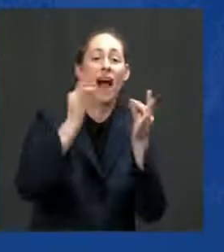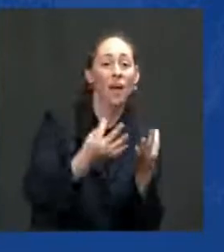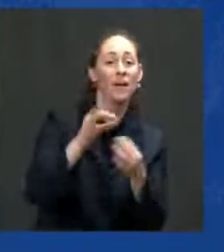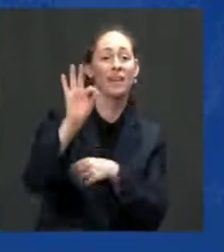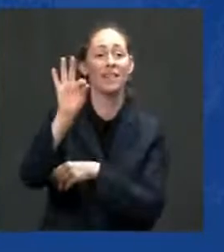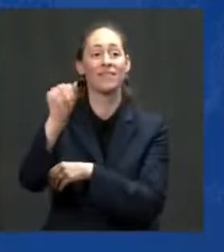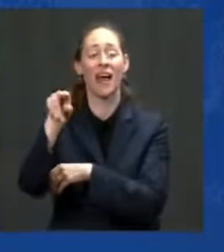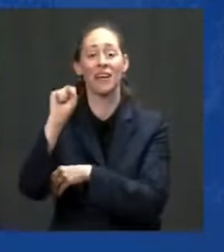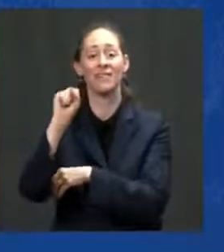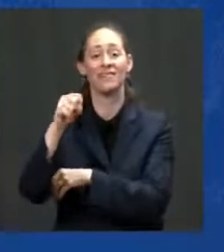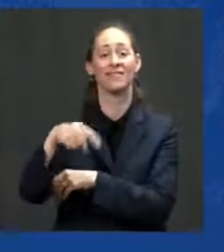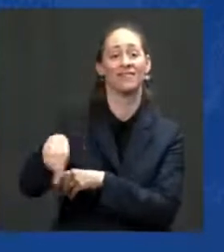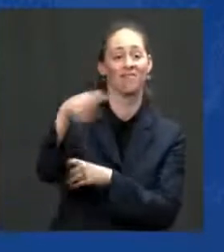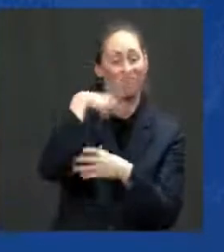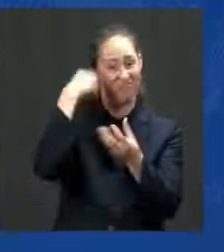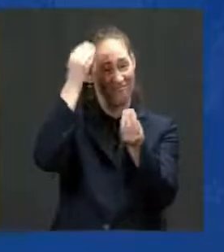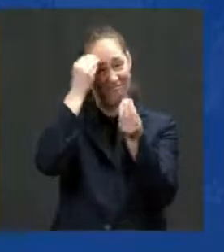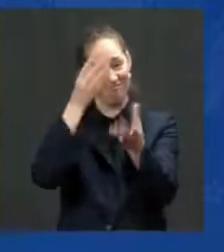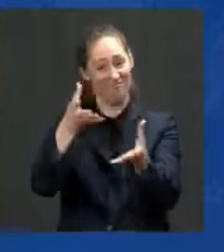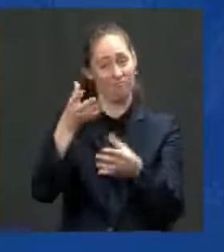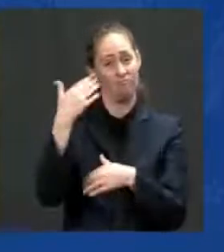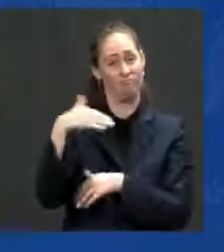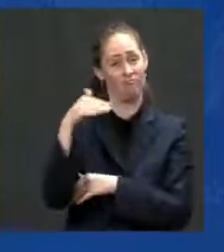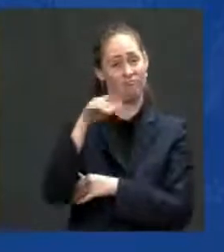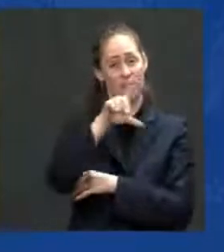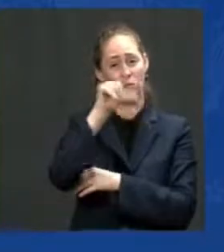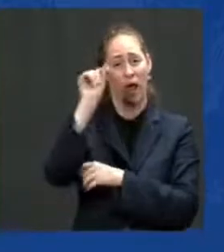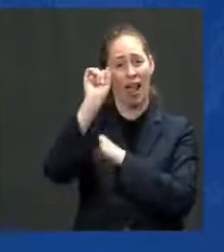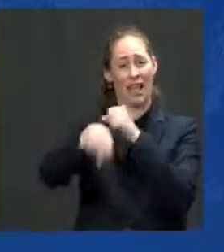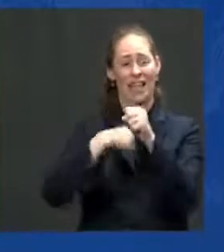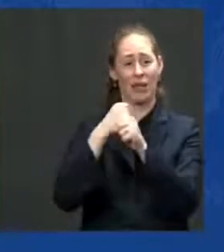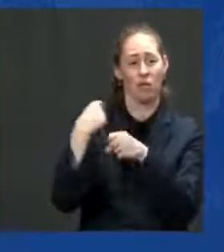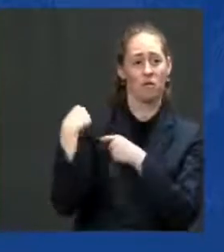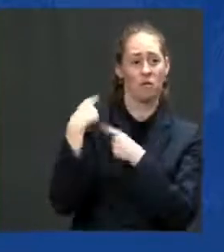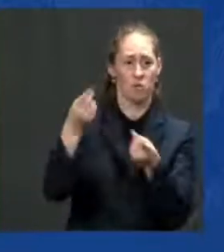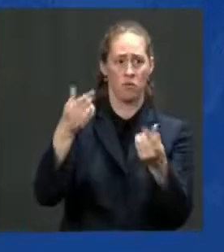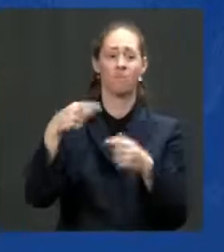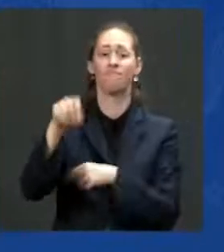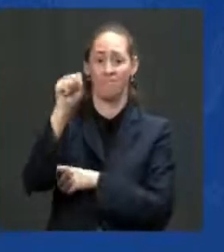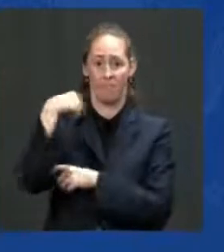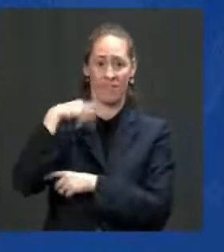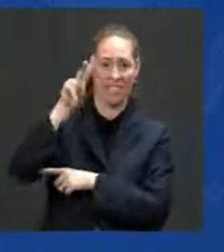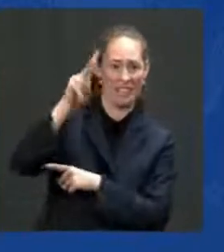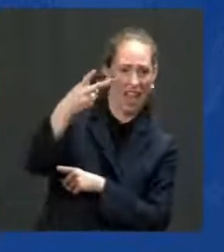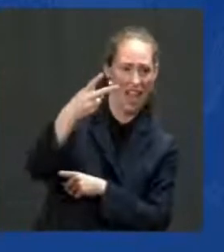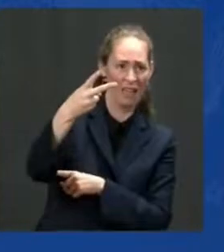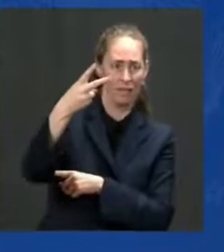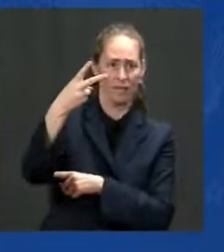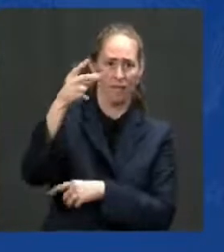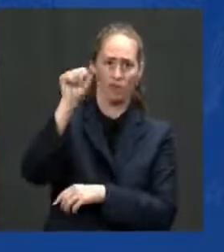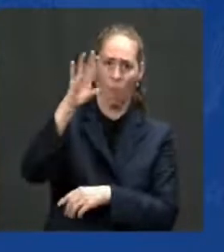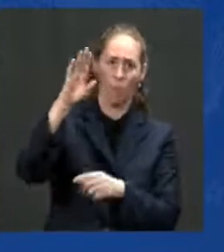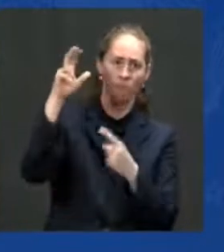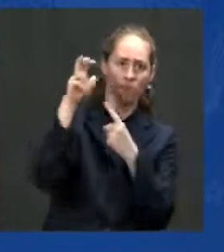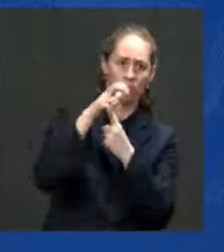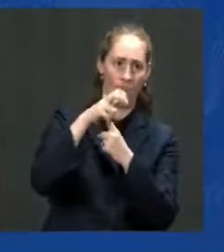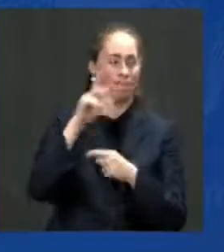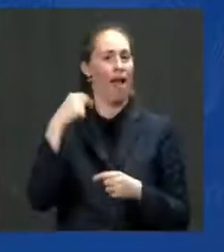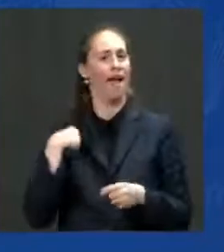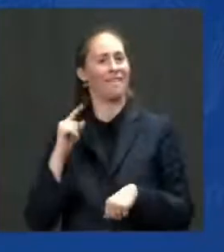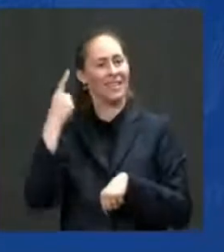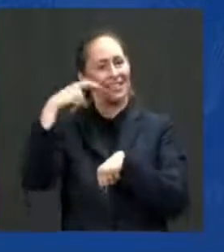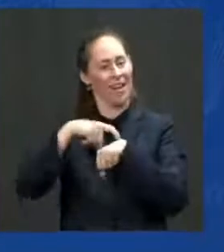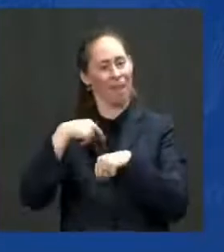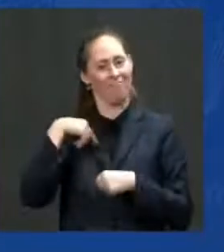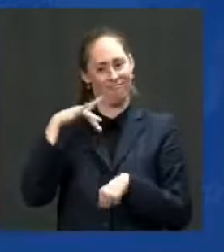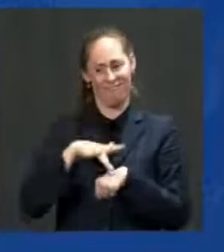in the making, because despite this being our second Super Bowl championship, this is our first visit to the White House. In 2003, following our Super